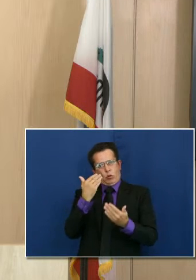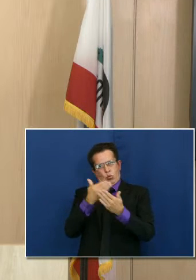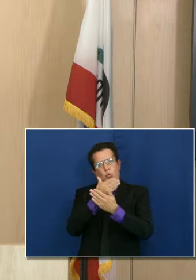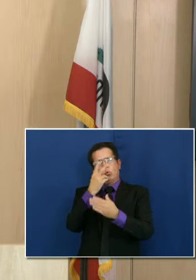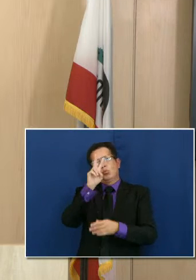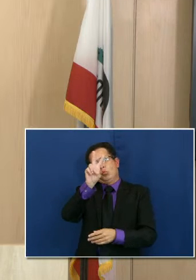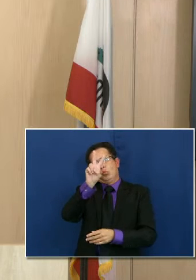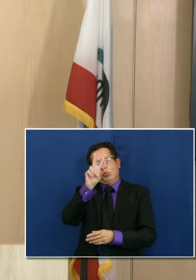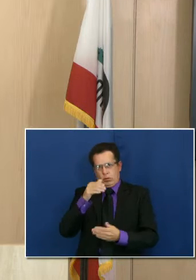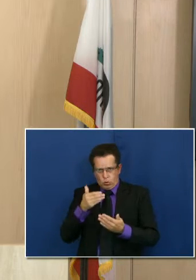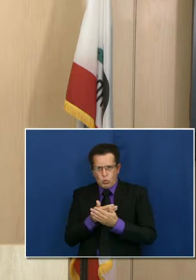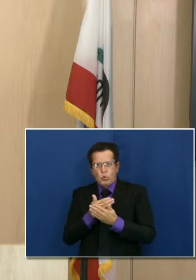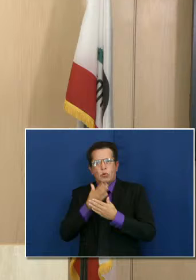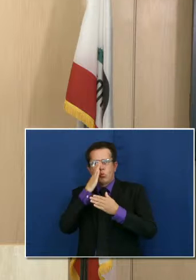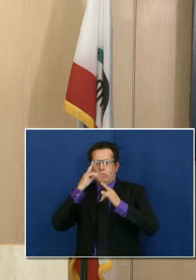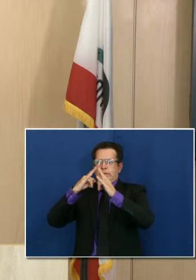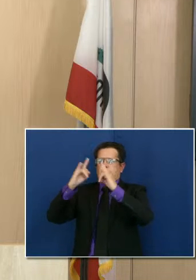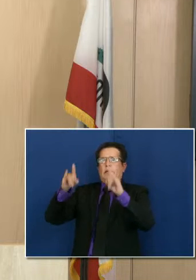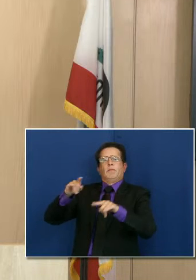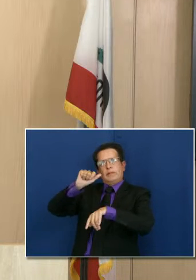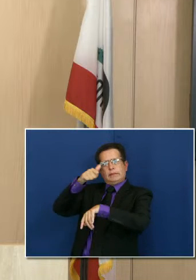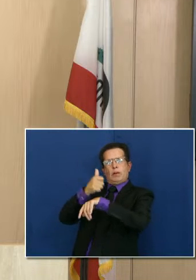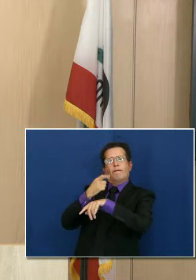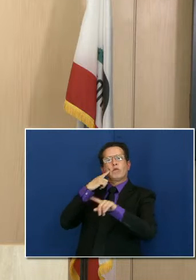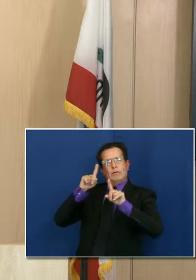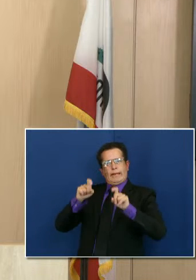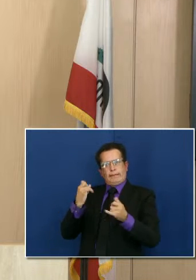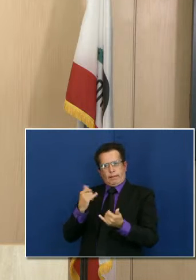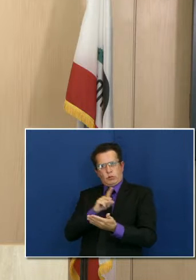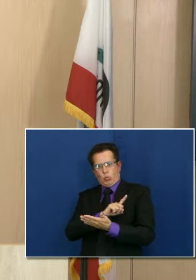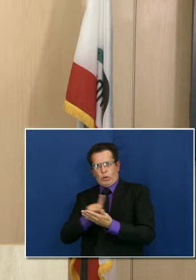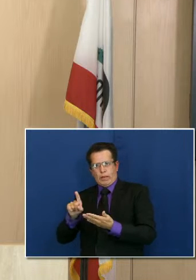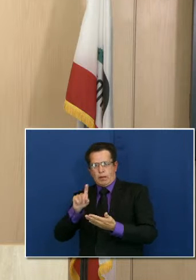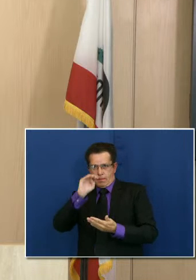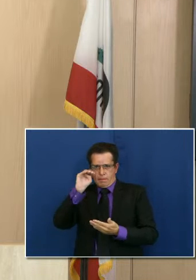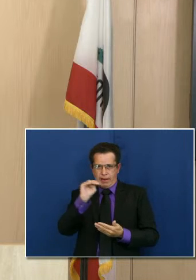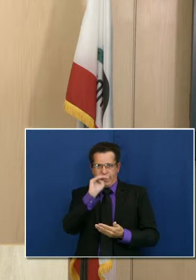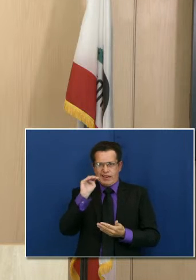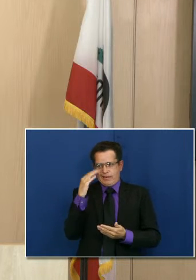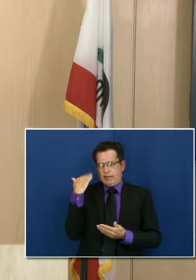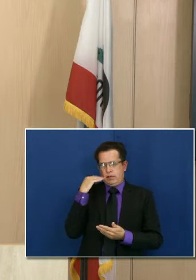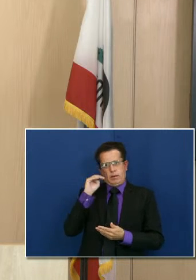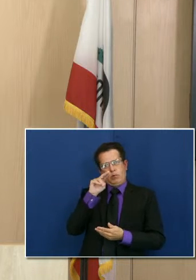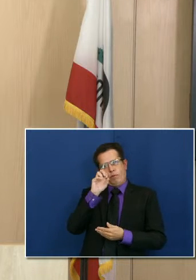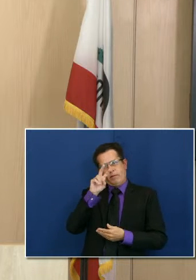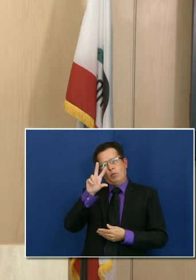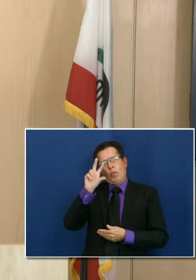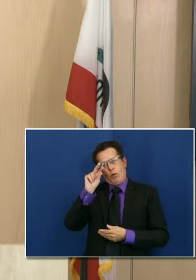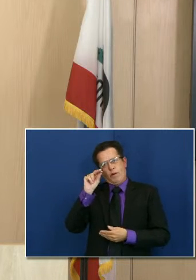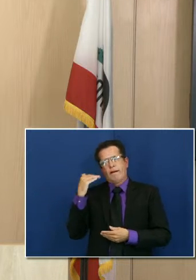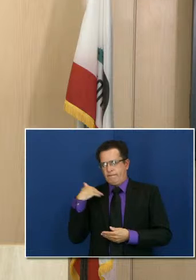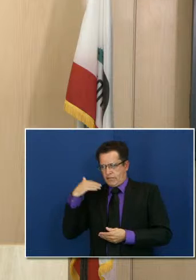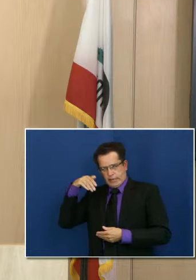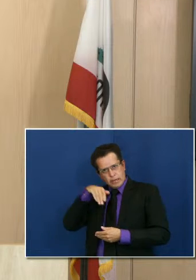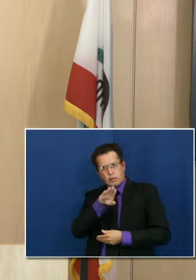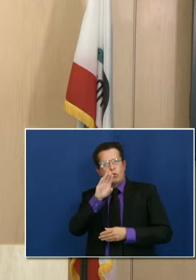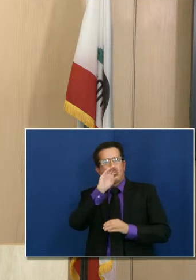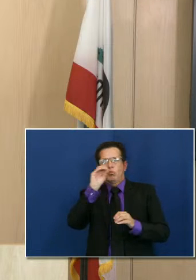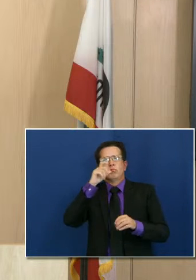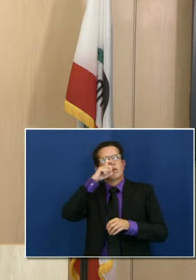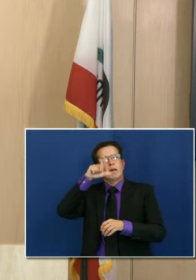test sites that are opening this week. On Monday, November 30th, there was a walk-up, no appointment